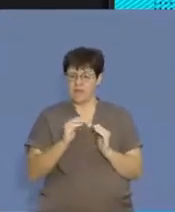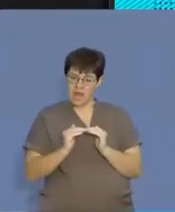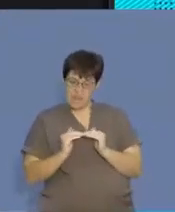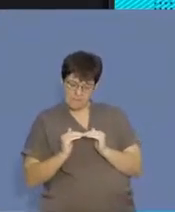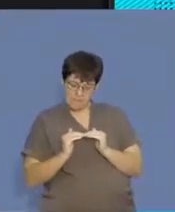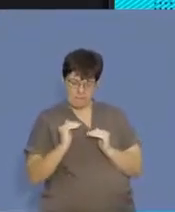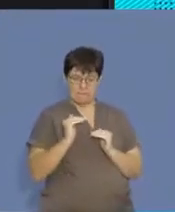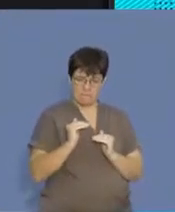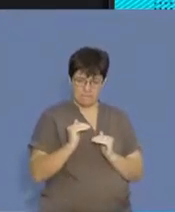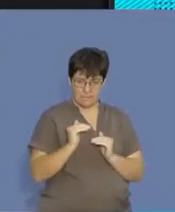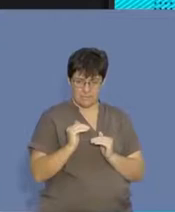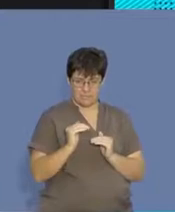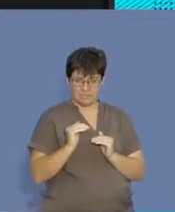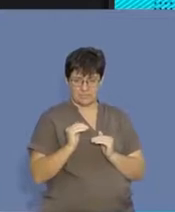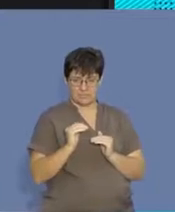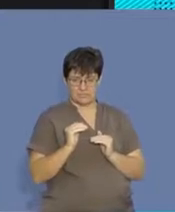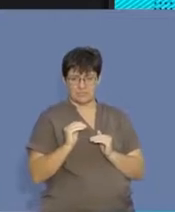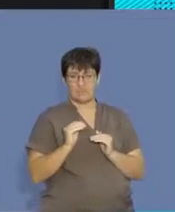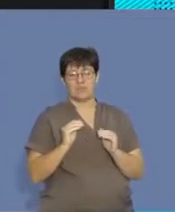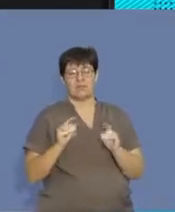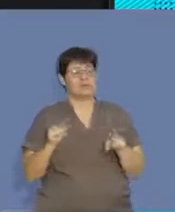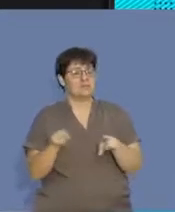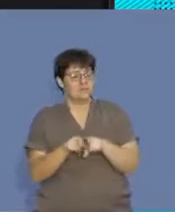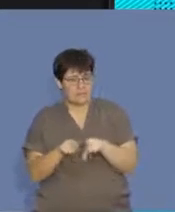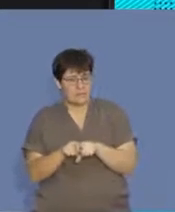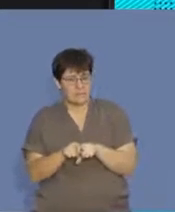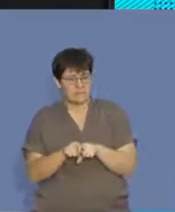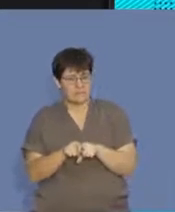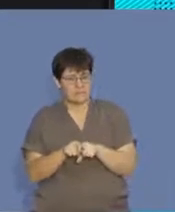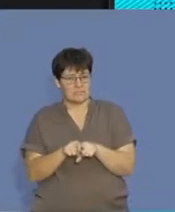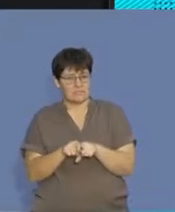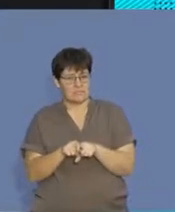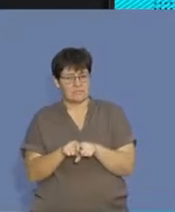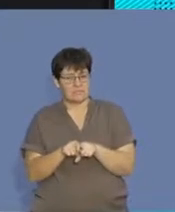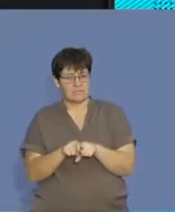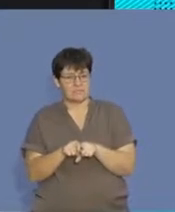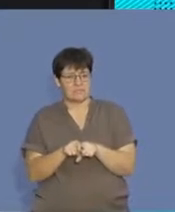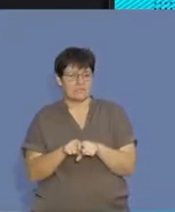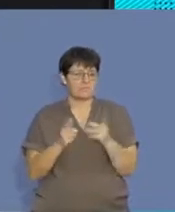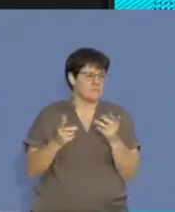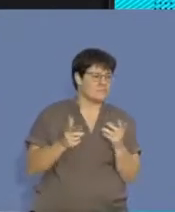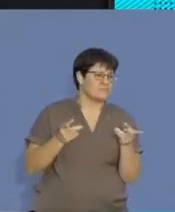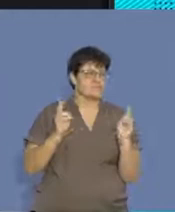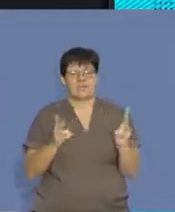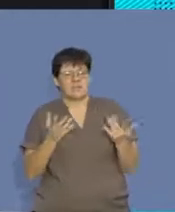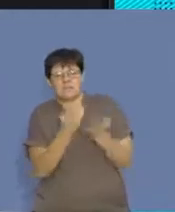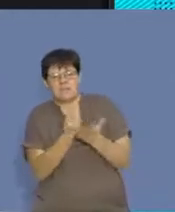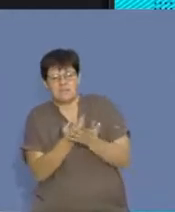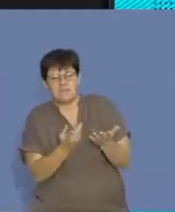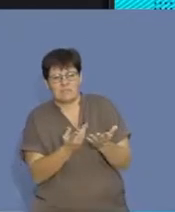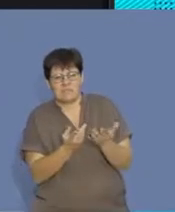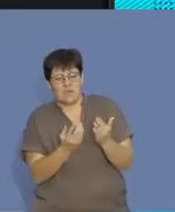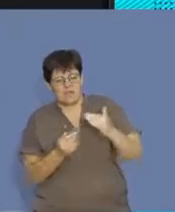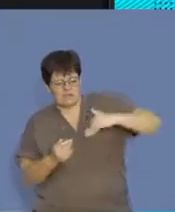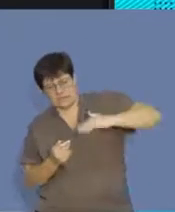move it 1 unit up, right? But in the very same posture that it is in the same nature it is in, you